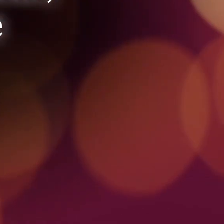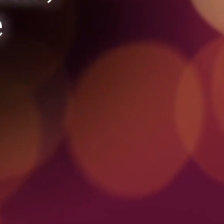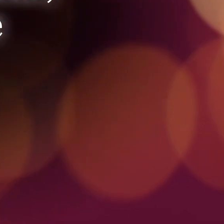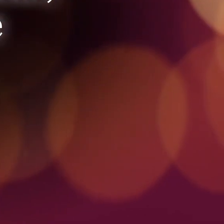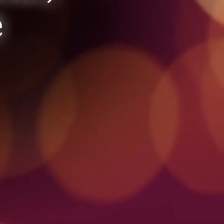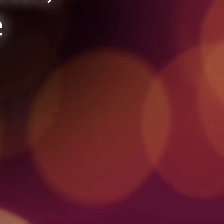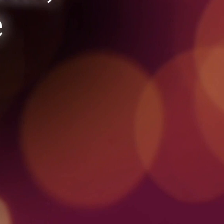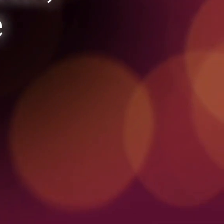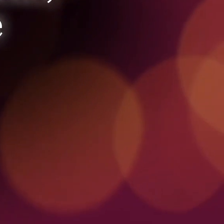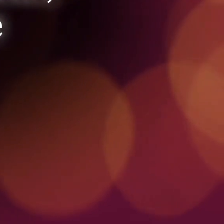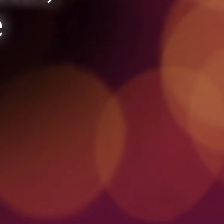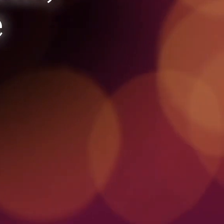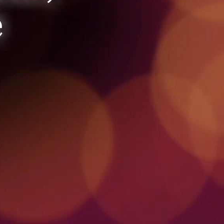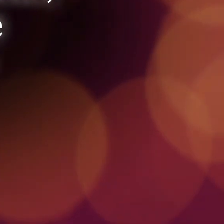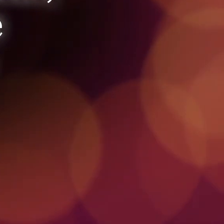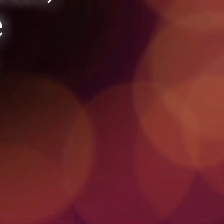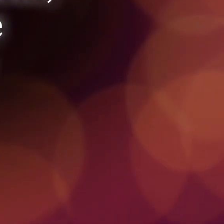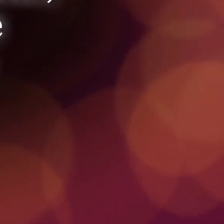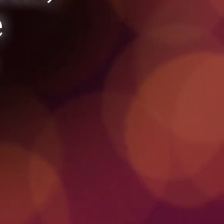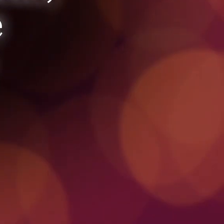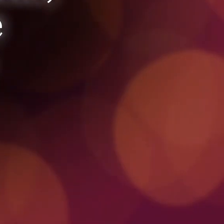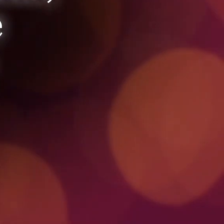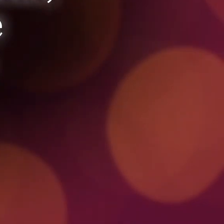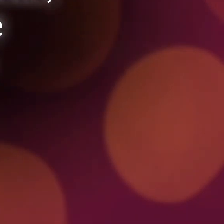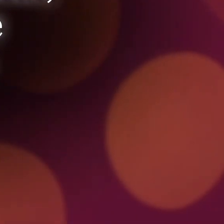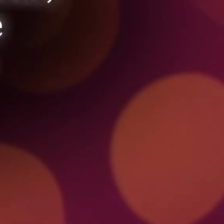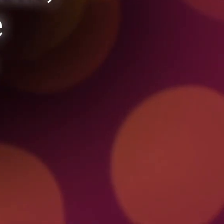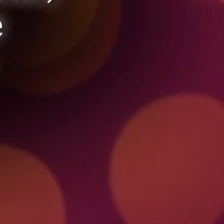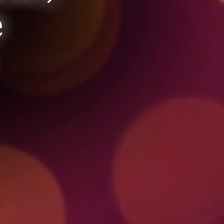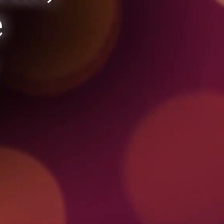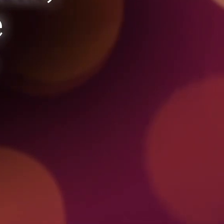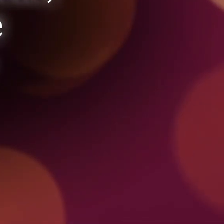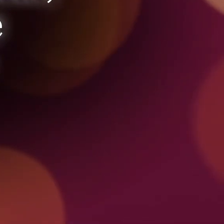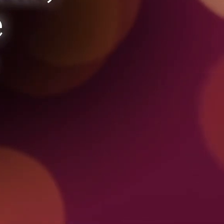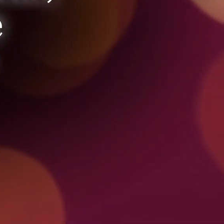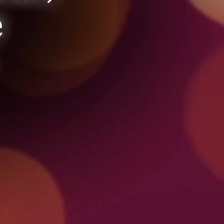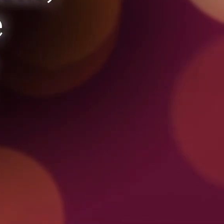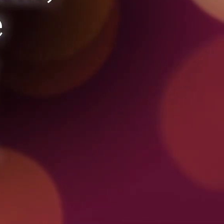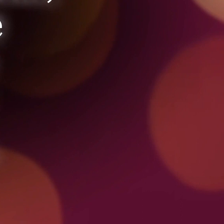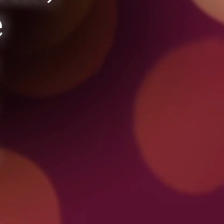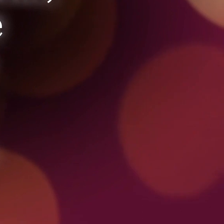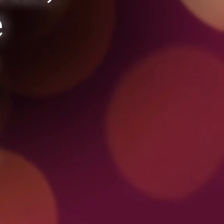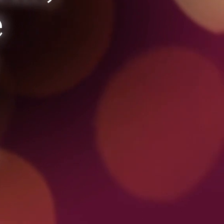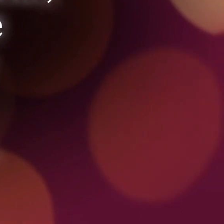And more on those who pray each holy day your